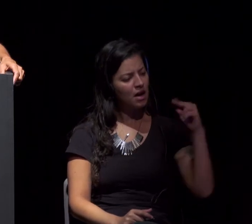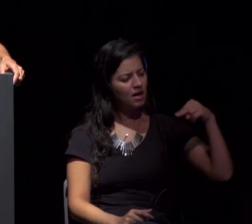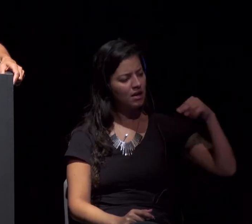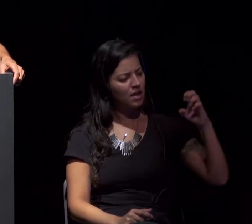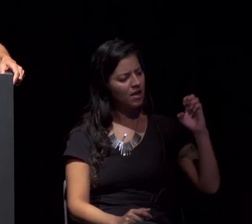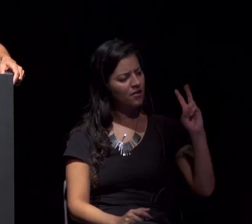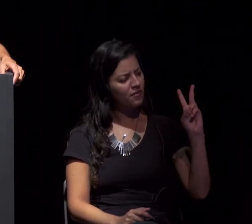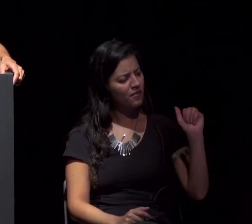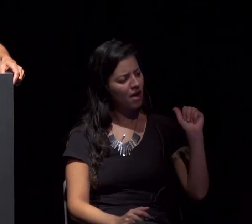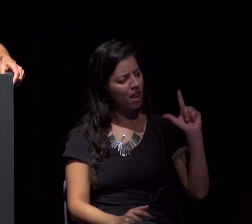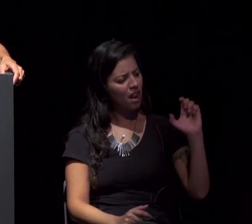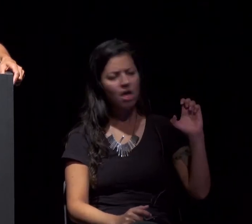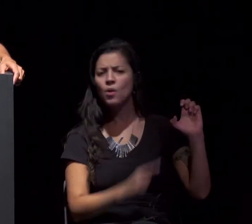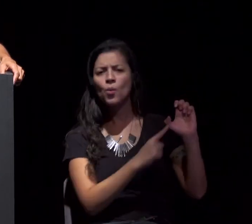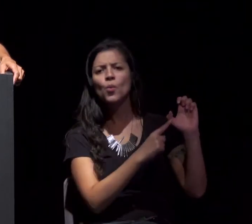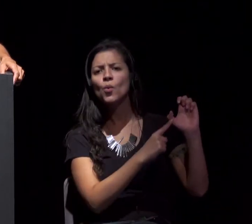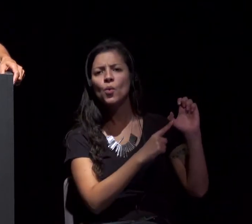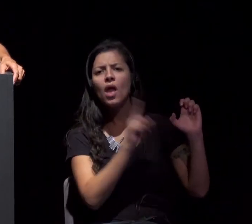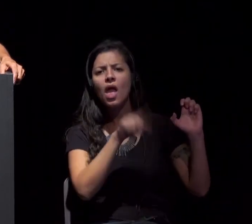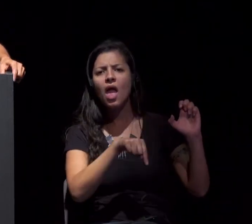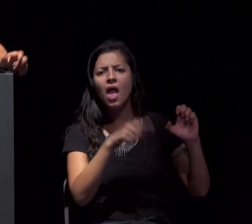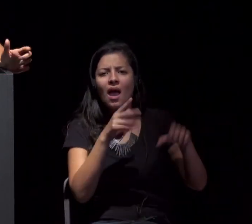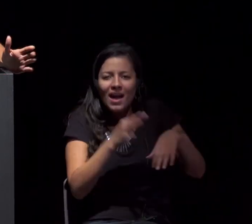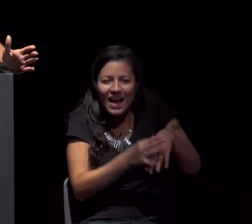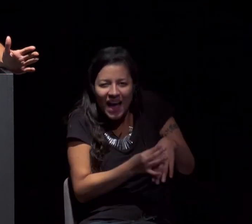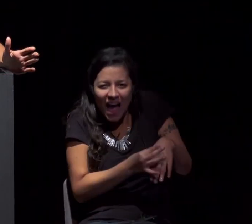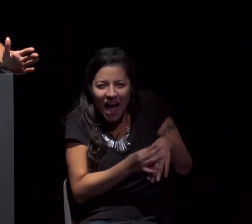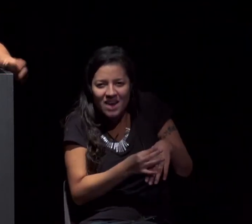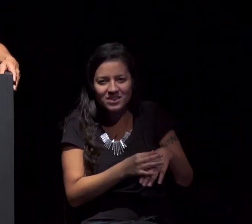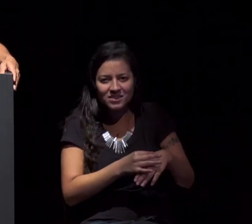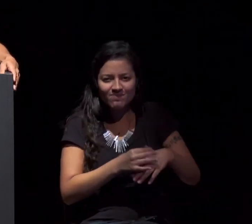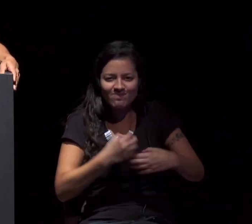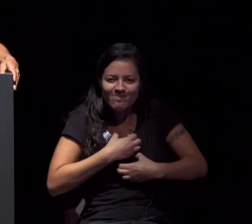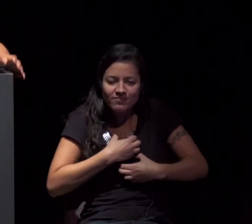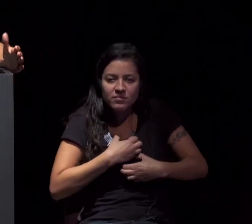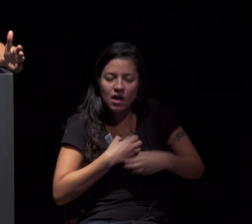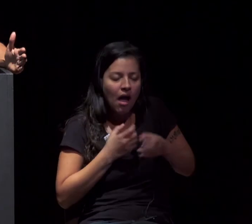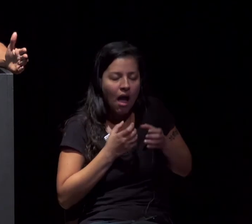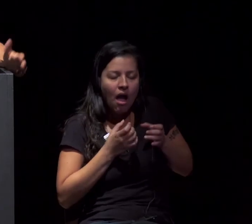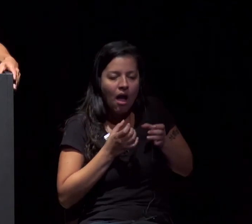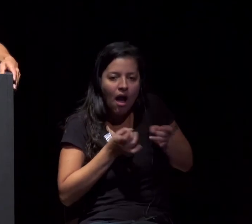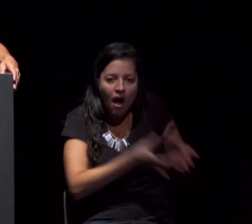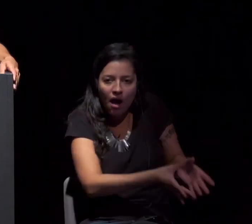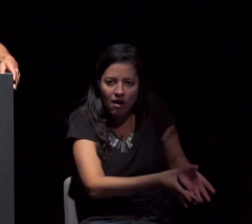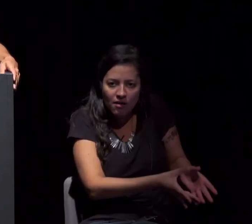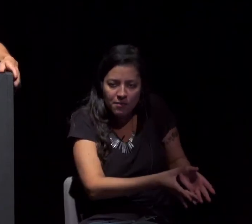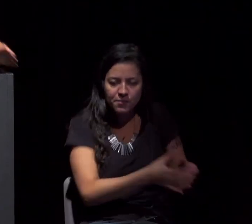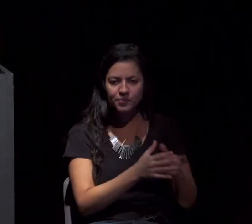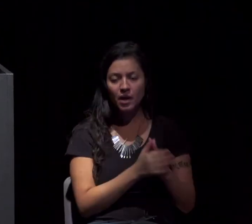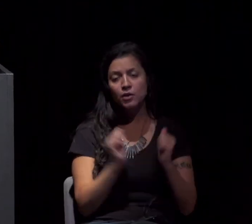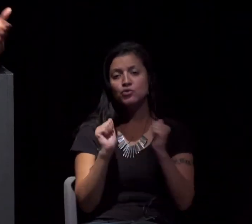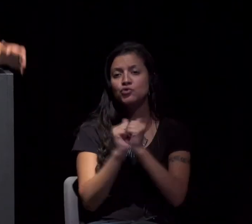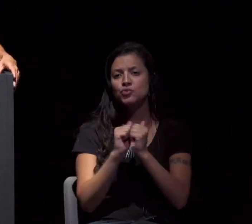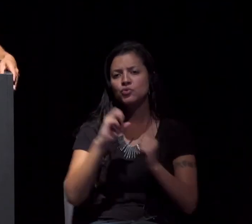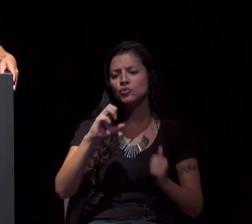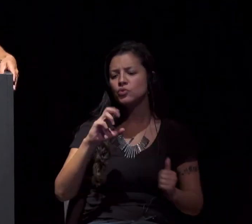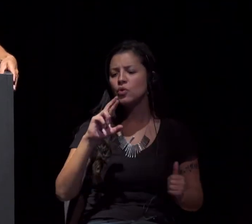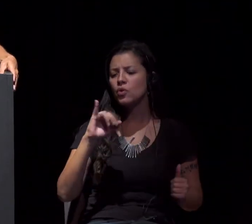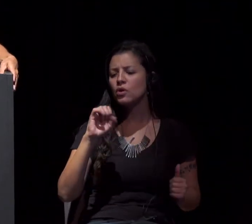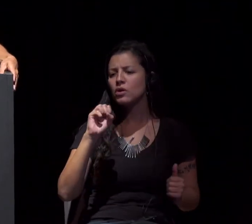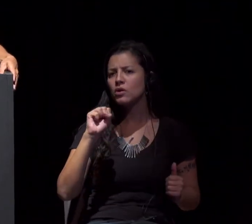an exhibition, which I was fortunate to curate in collaboration with Krista Thompson, a greatly revered scholar of whom